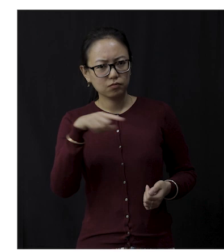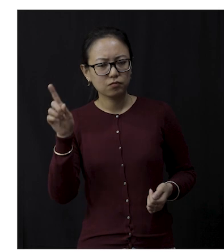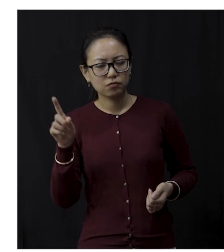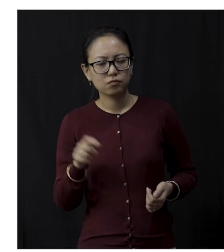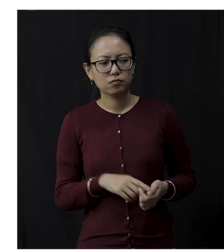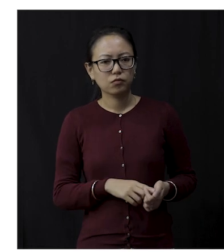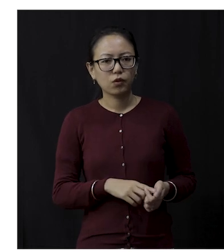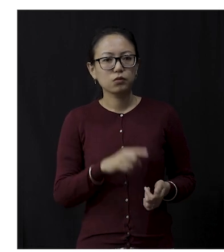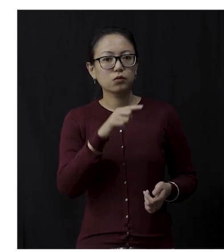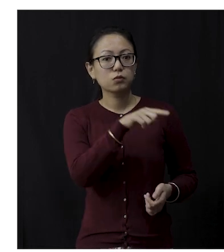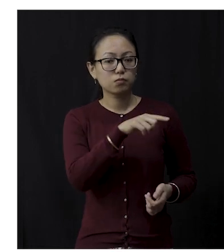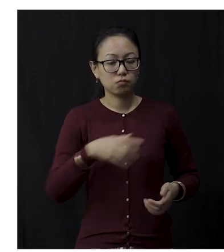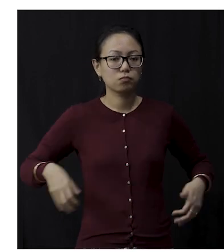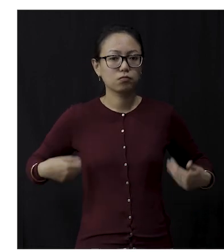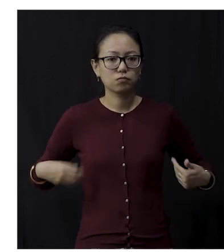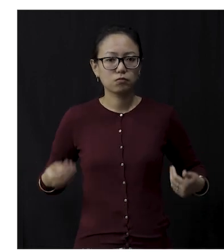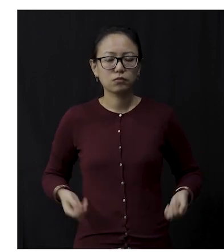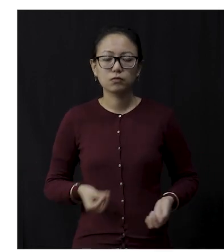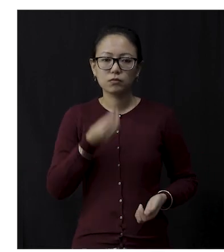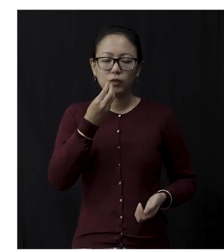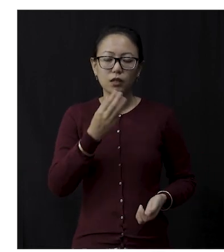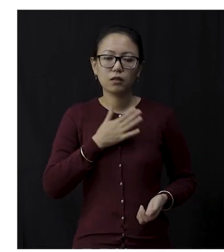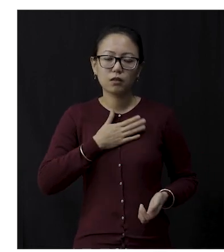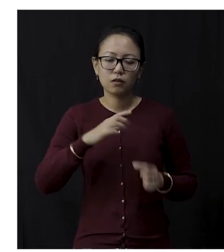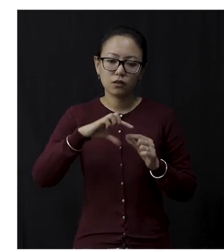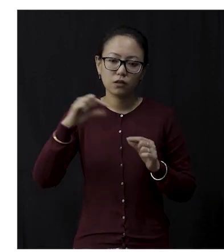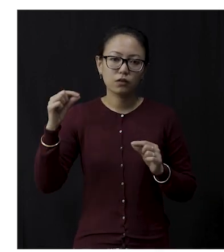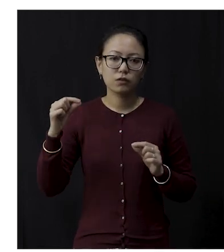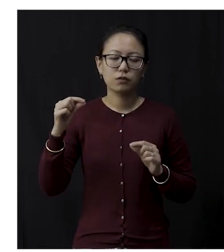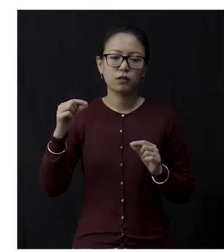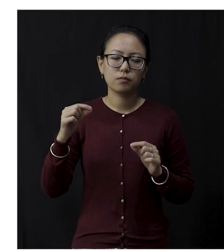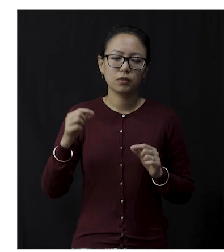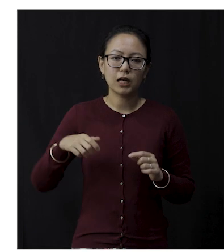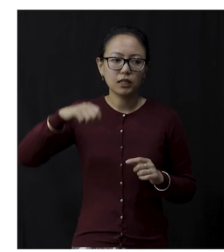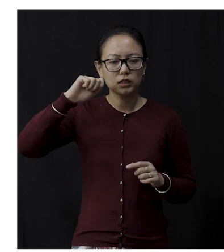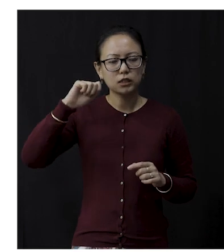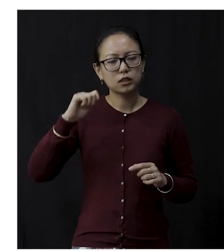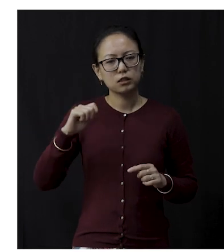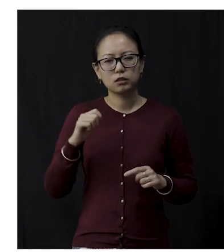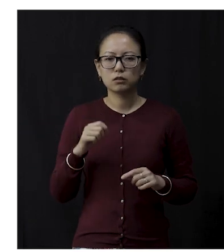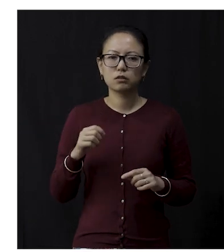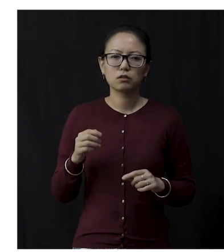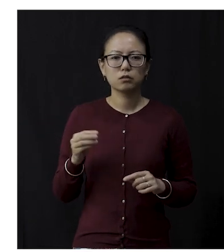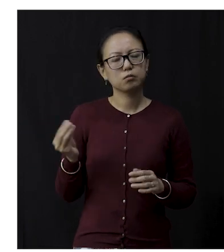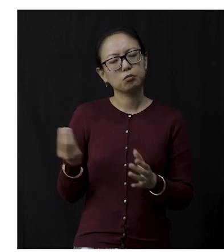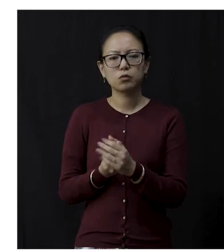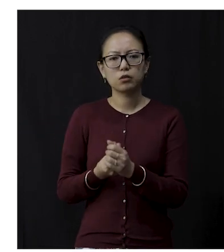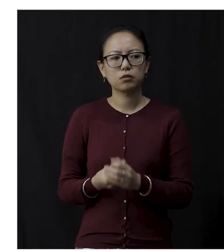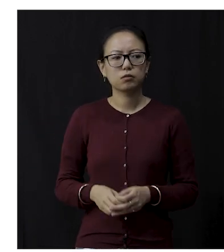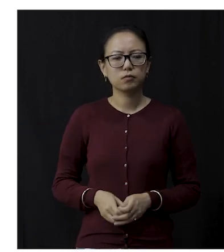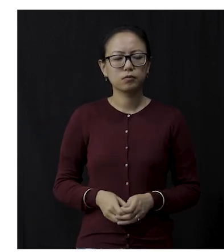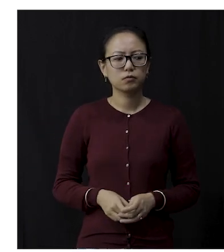like cockroach, they can also fall under this category, omnivores. Okay, so students, here we